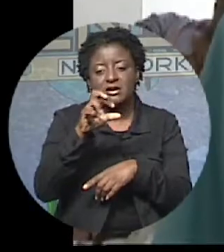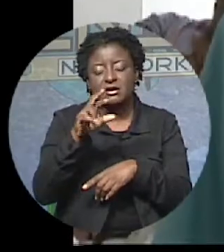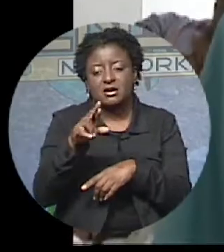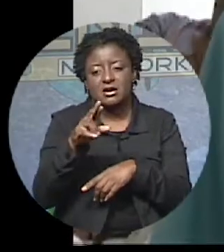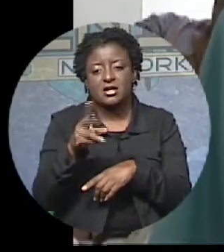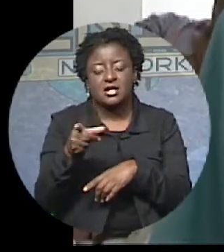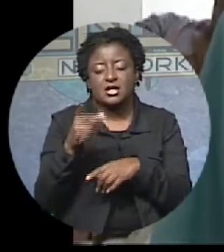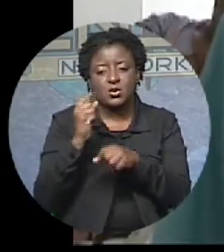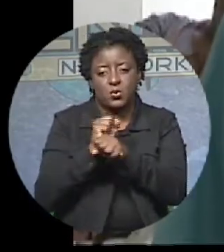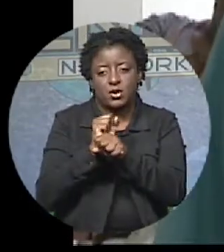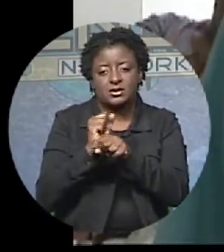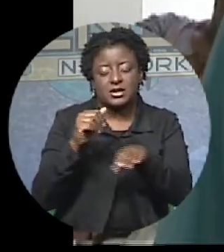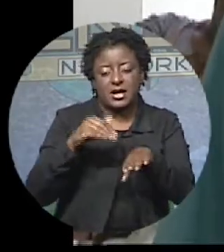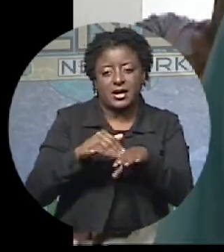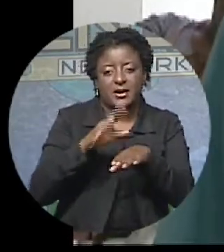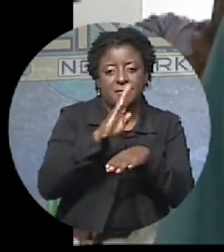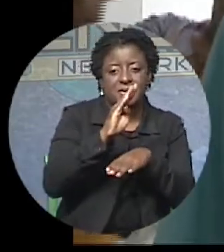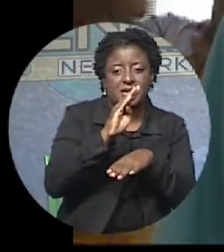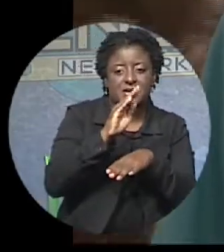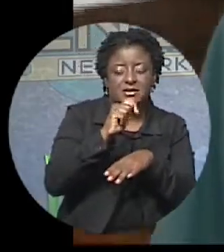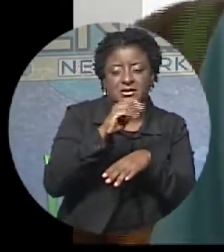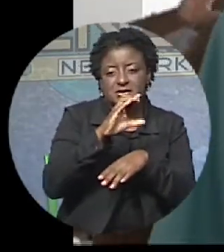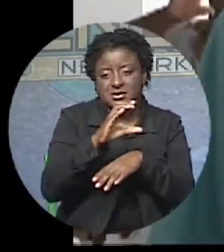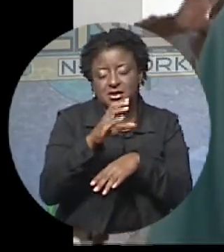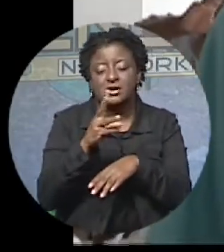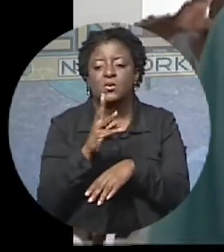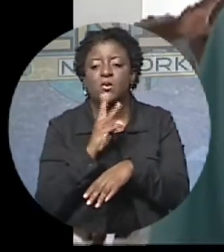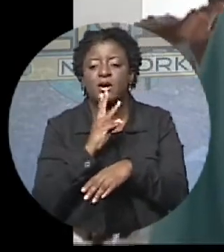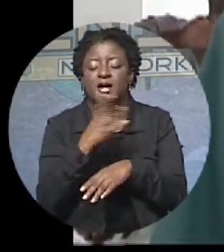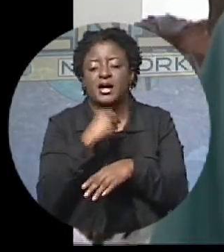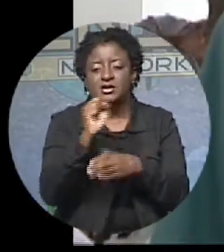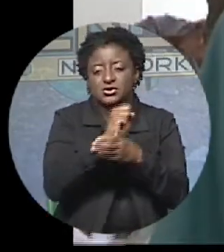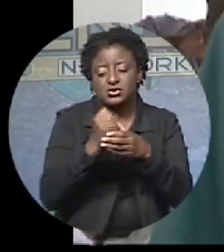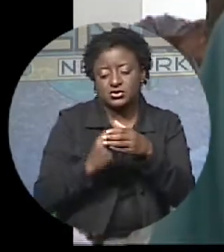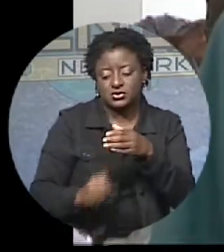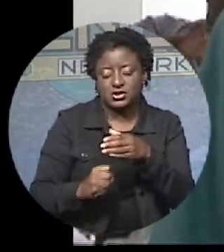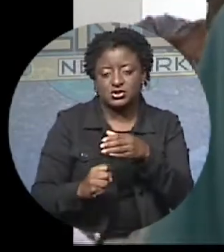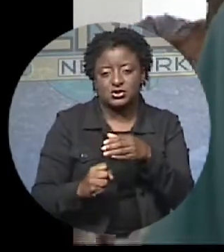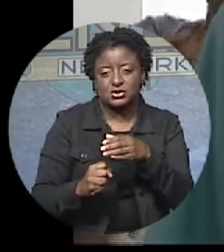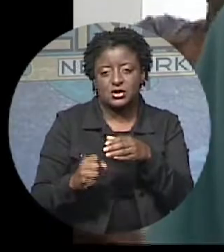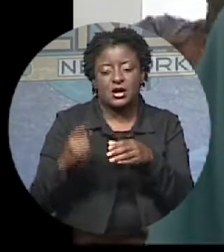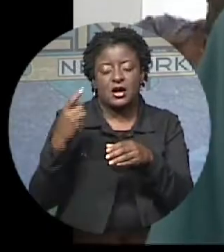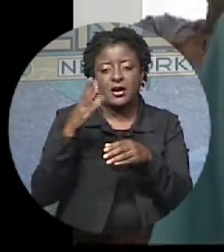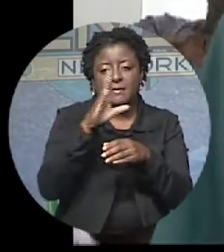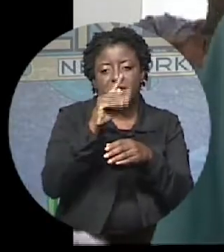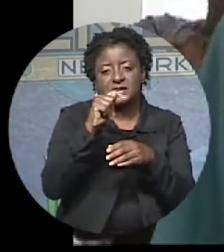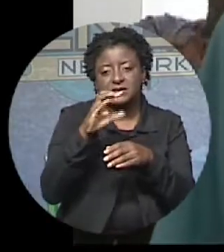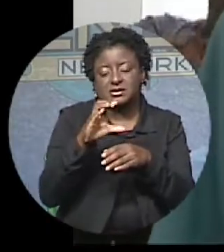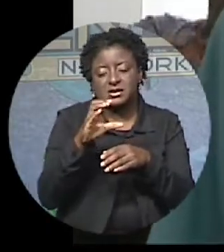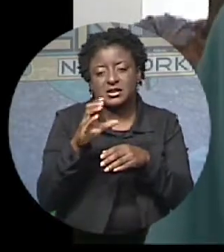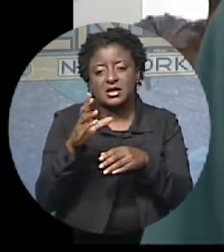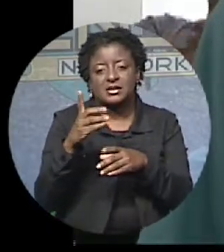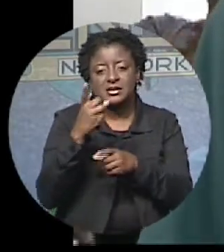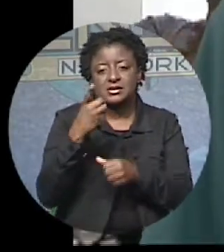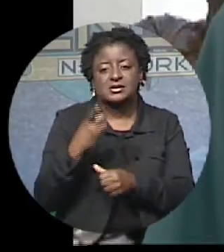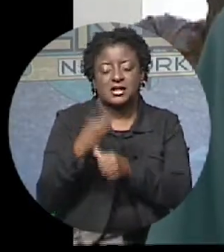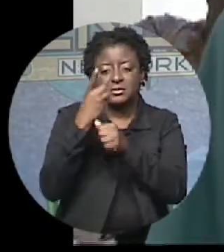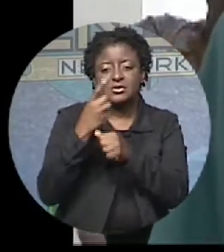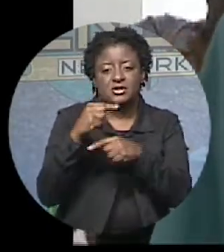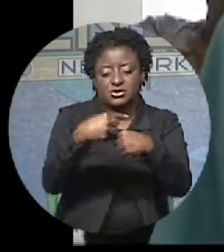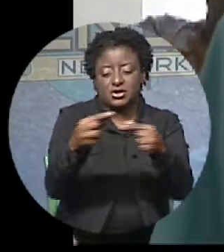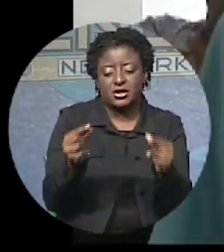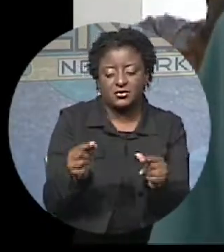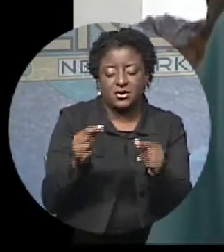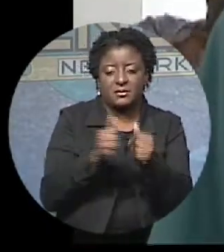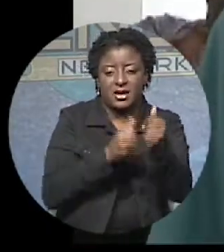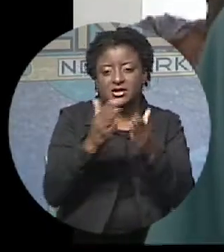Water and Sewage. He was general manager, I believe, at Water and Sewage. He was HR at BTC for a while, and also the deputy general manager. And he